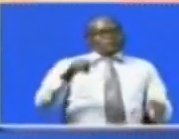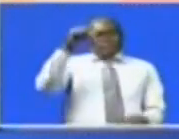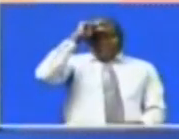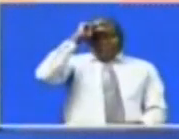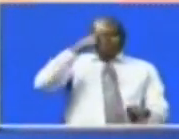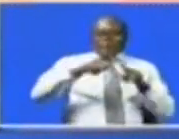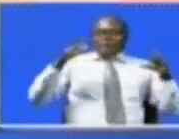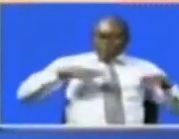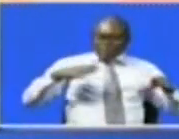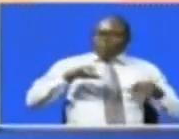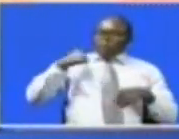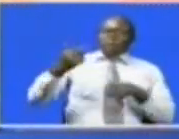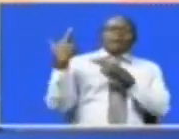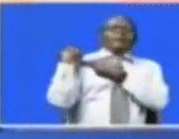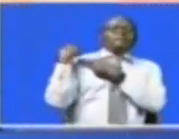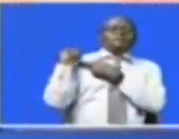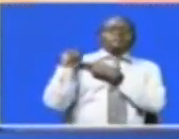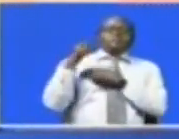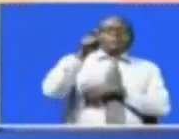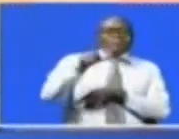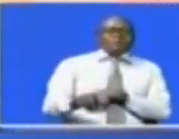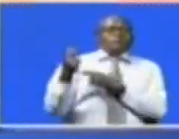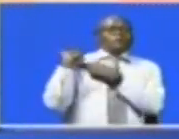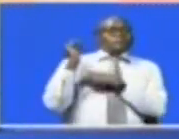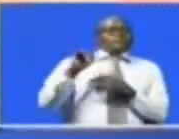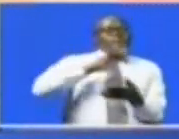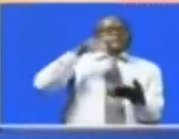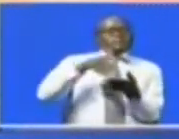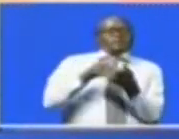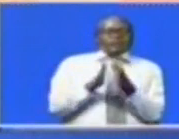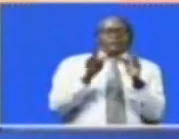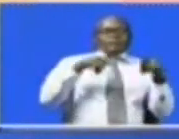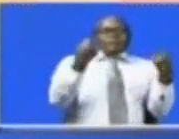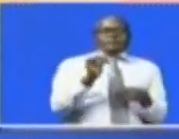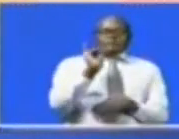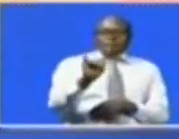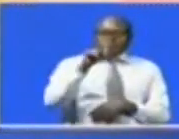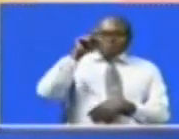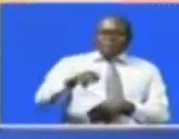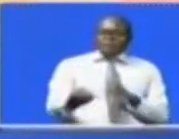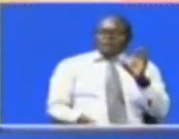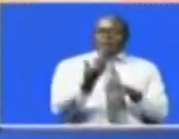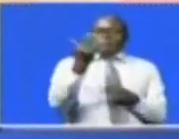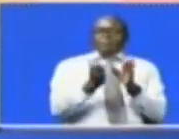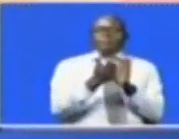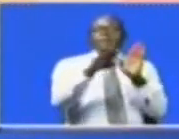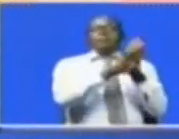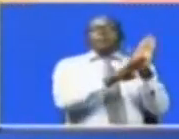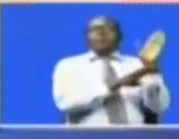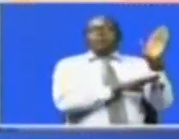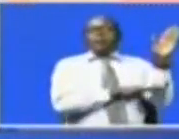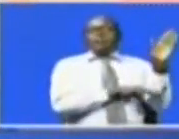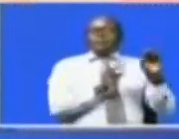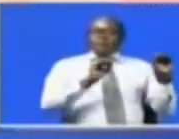It's the people who are in charge, or the person who is in charge of that center and his team that is supposed to come up with programs